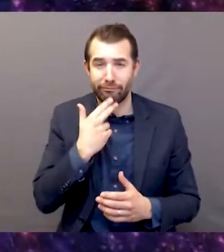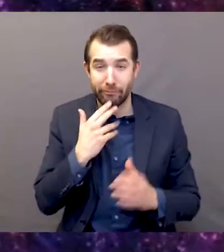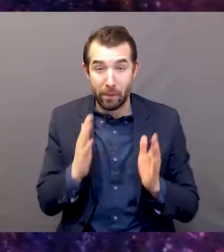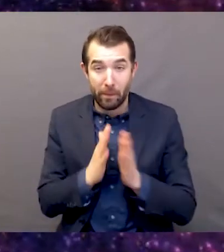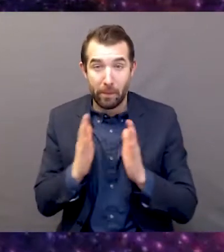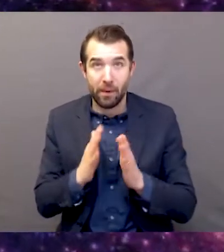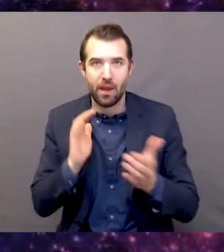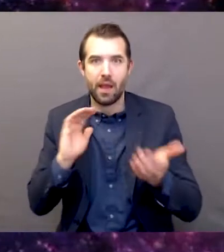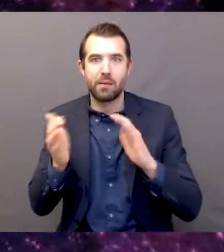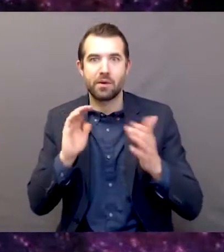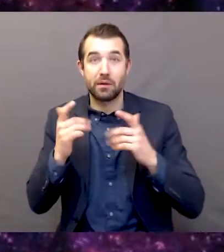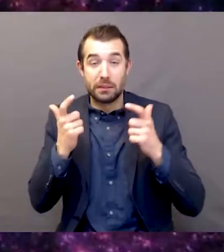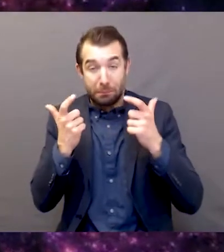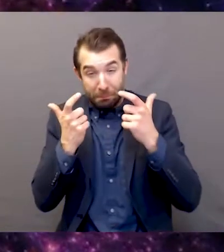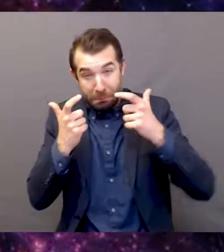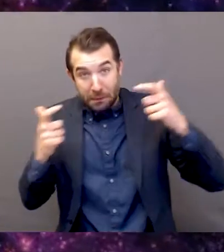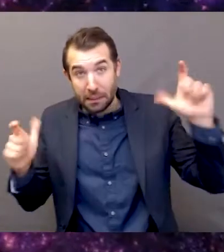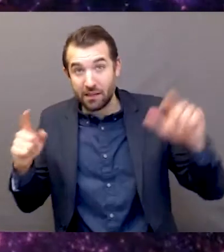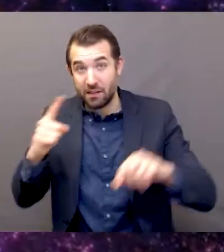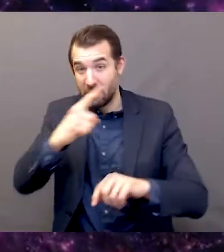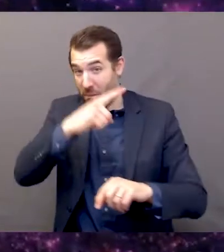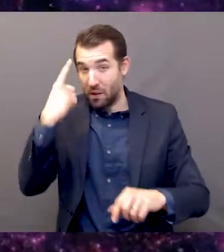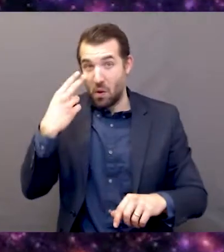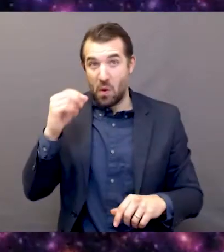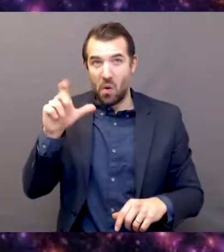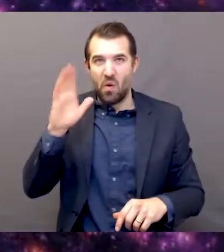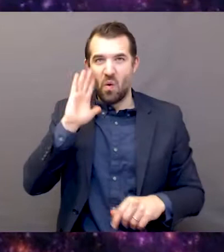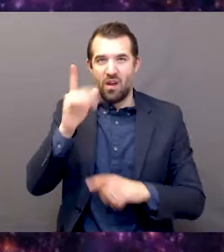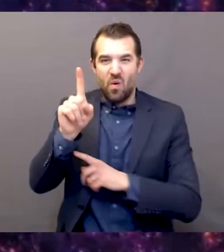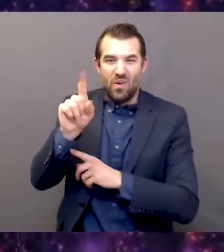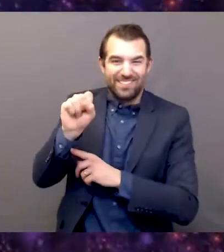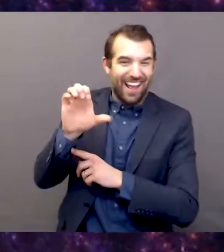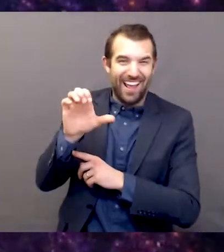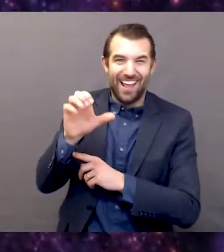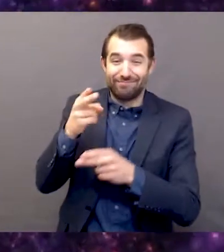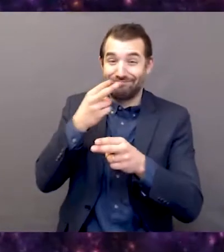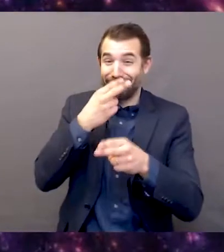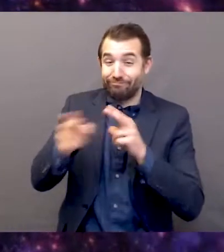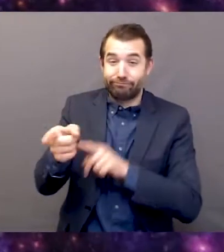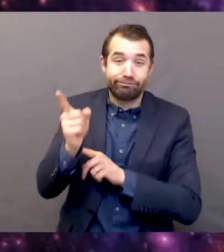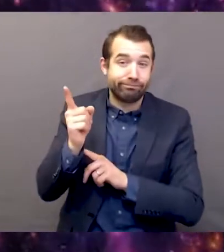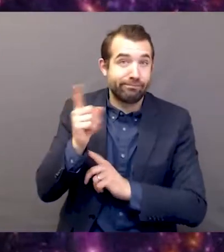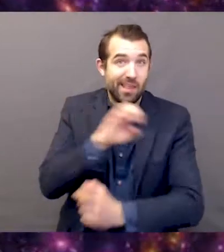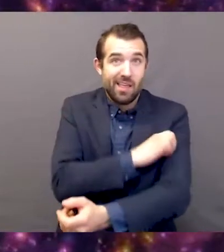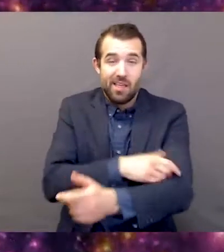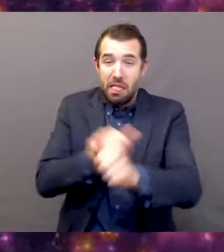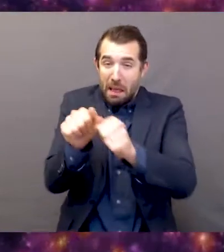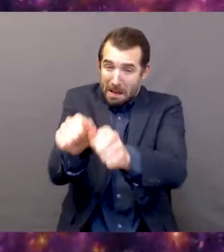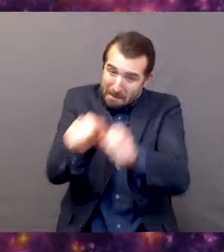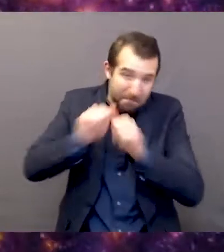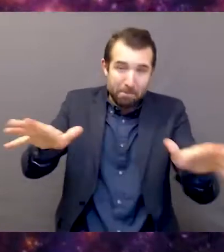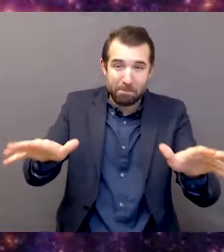these supermassive black holes have been producing in a second. Let's look at one of these systems,